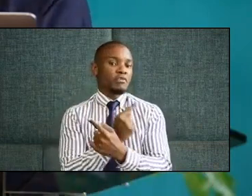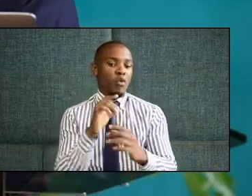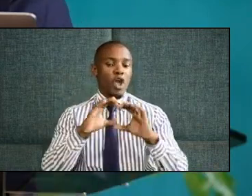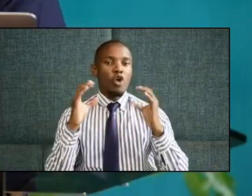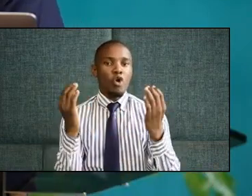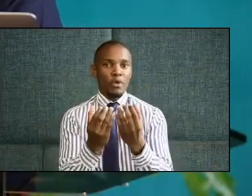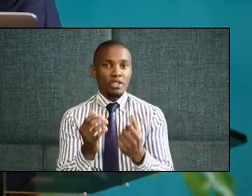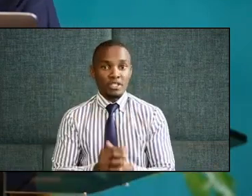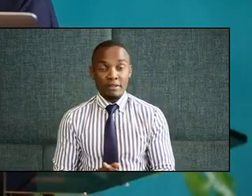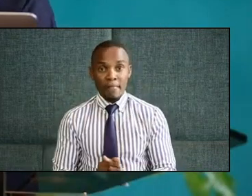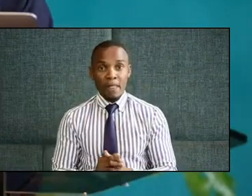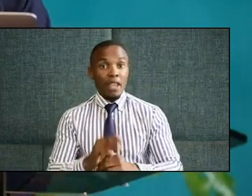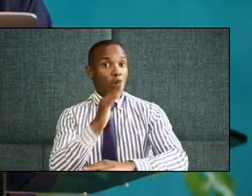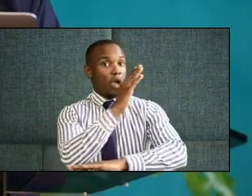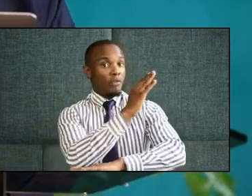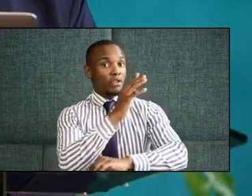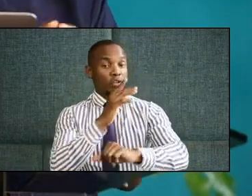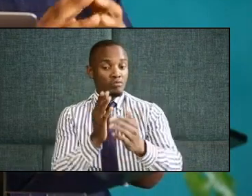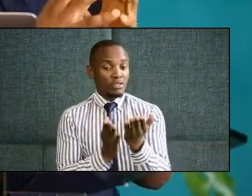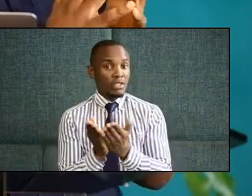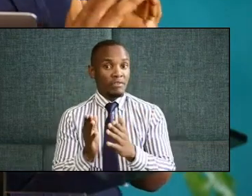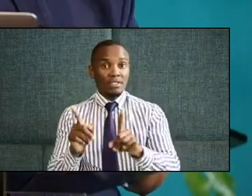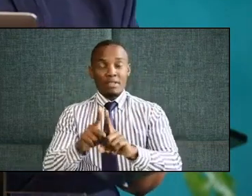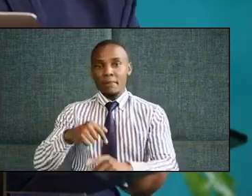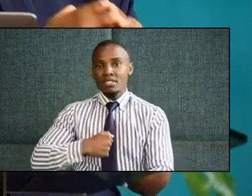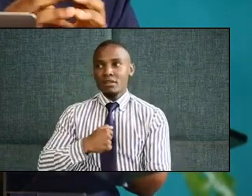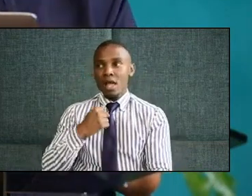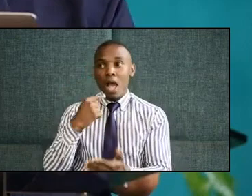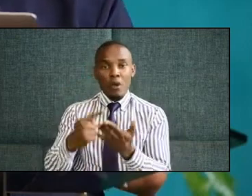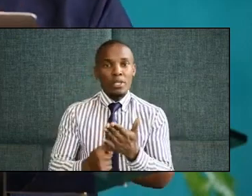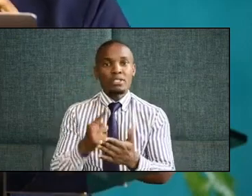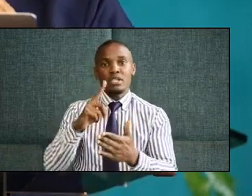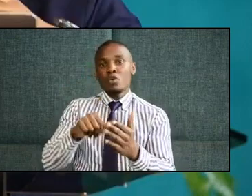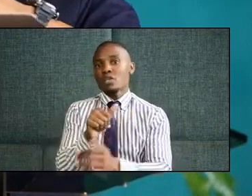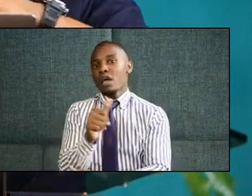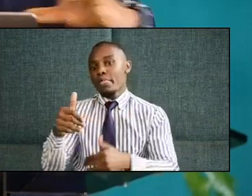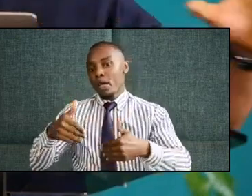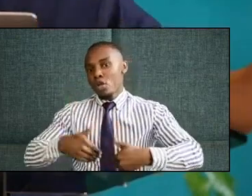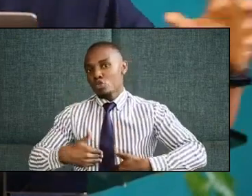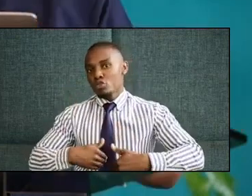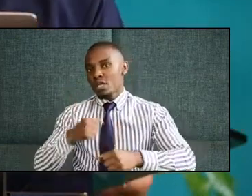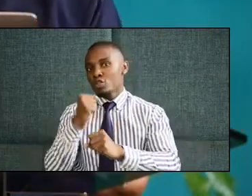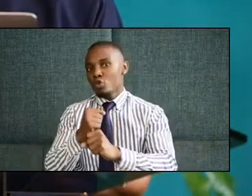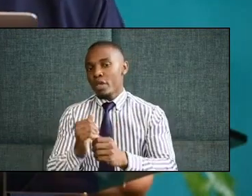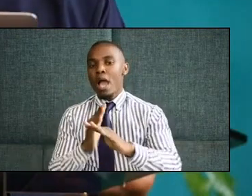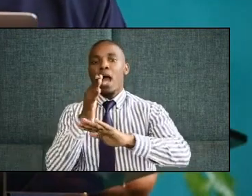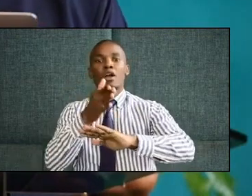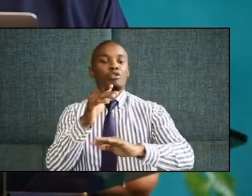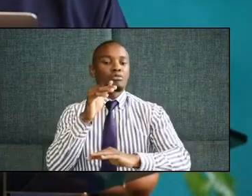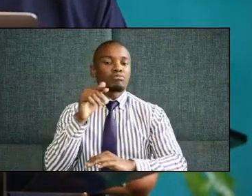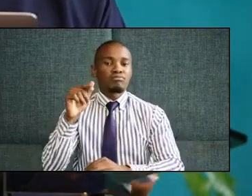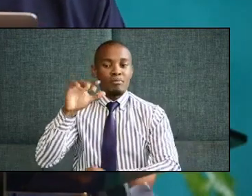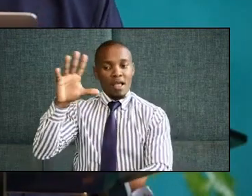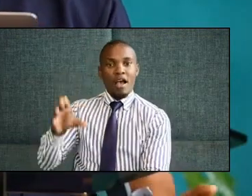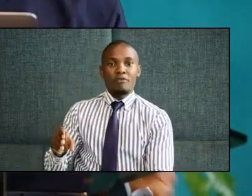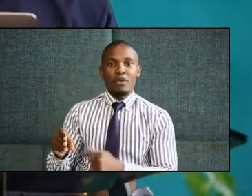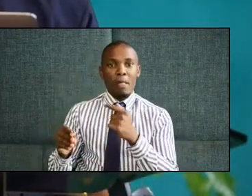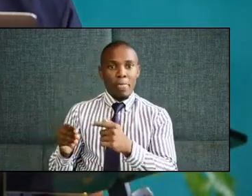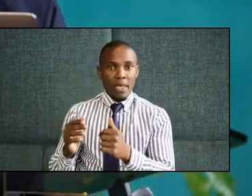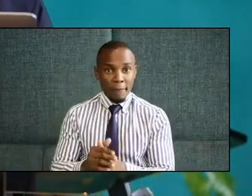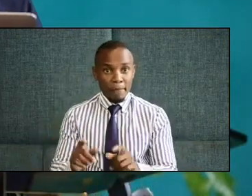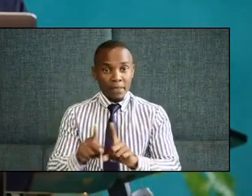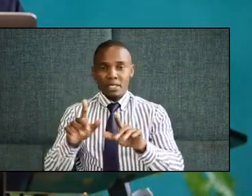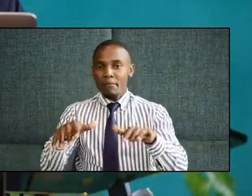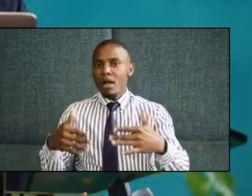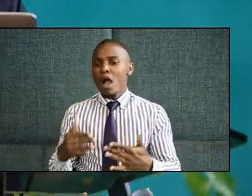institutions. During the afternoon session as well, I will talk about what other young people are doing across the continent of Africa